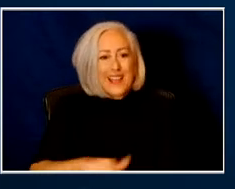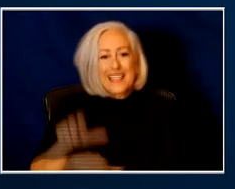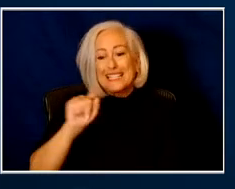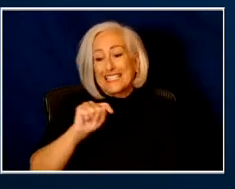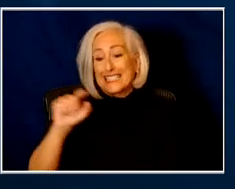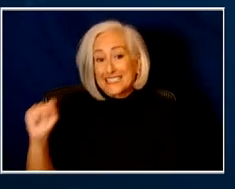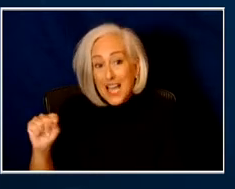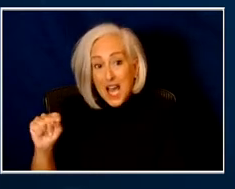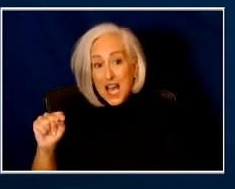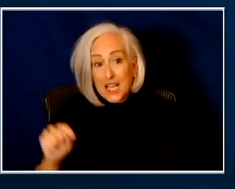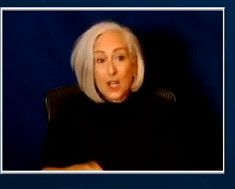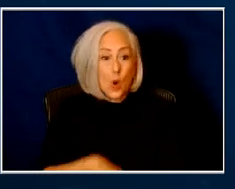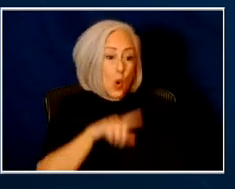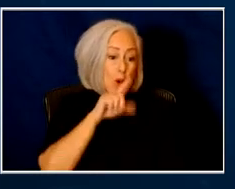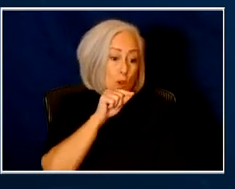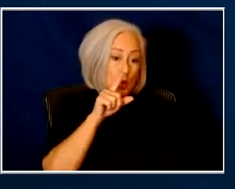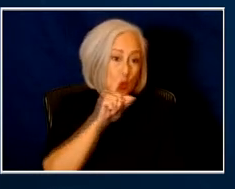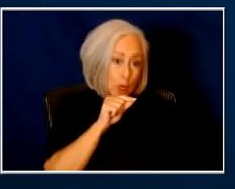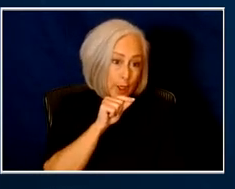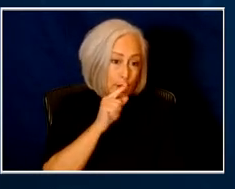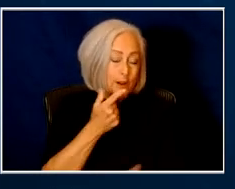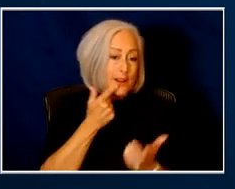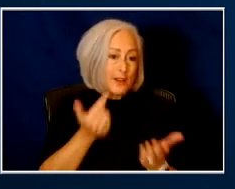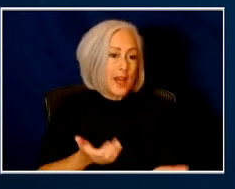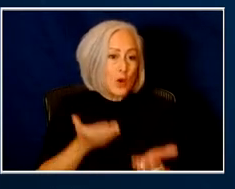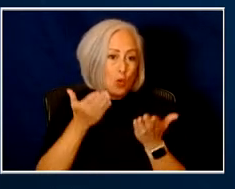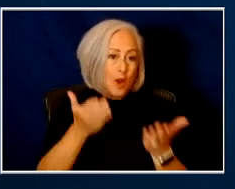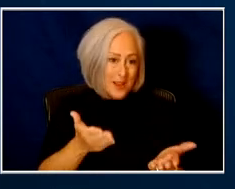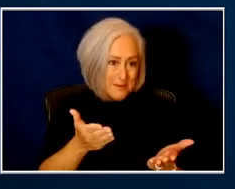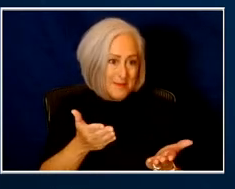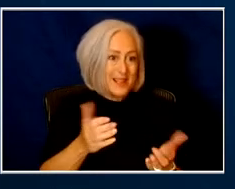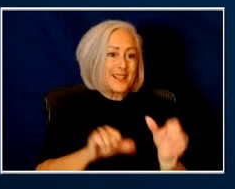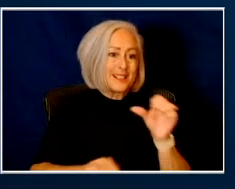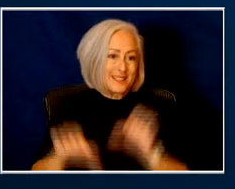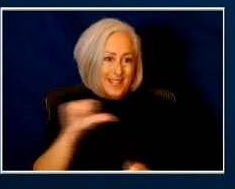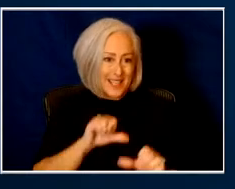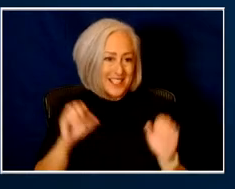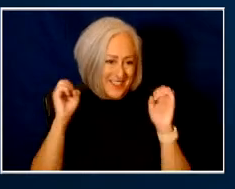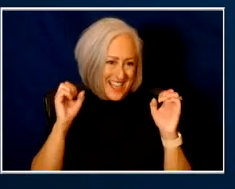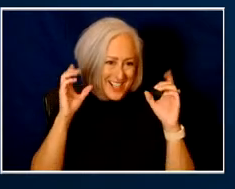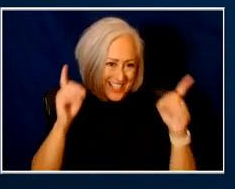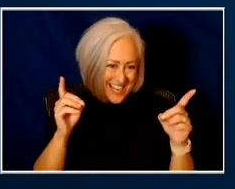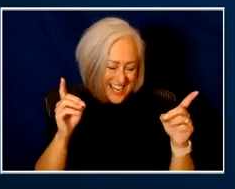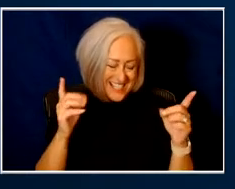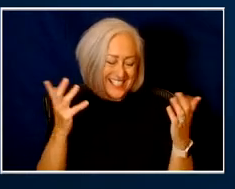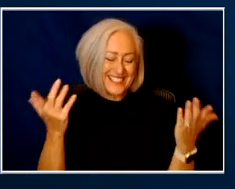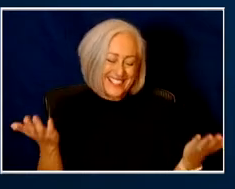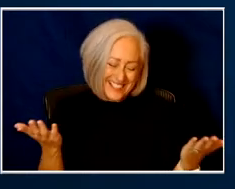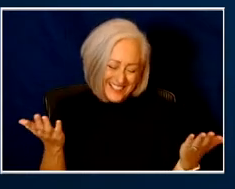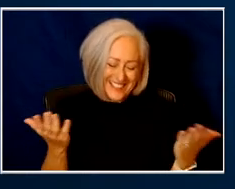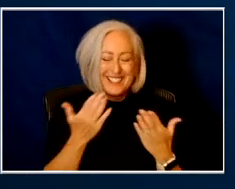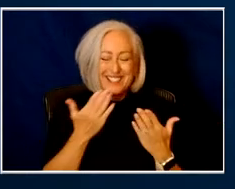that are recommended scientific or medical education so I think that's a great point the other point that you that you made so distinctly